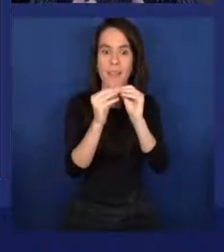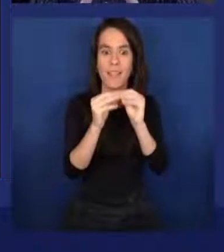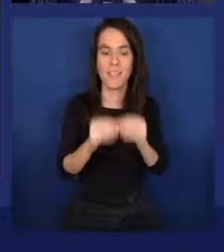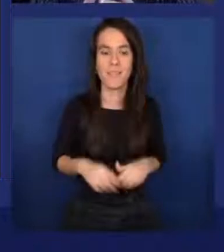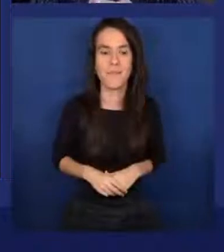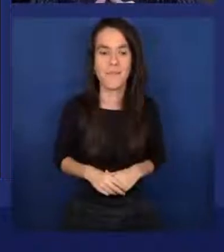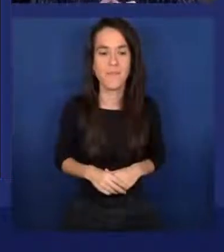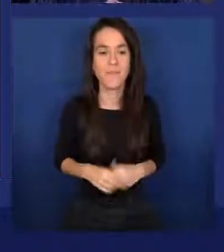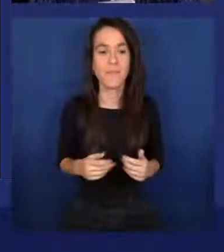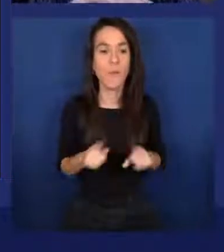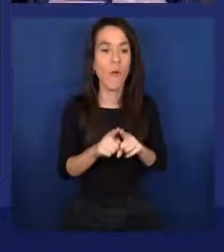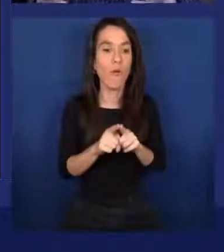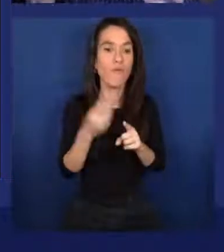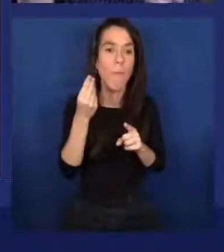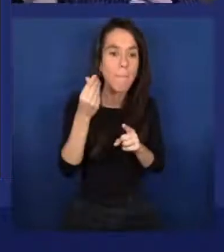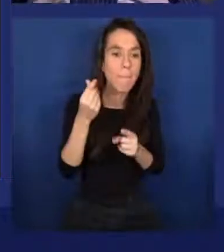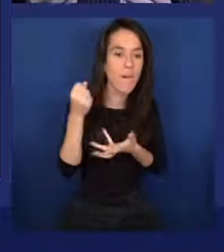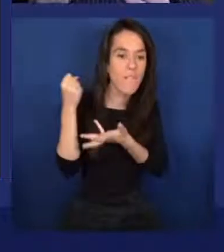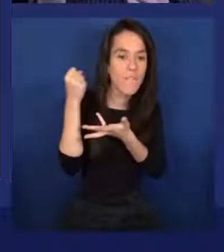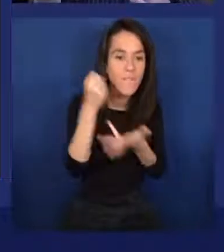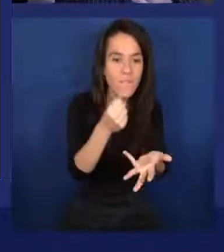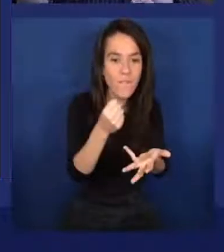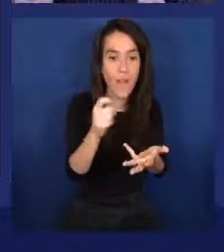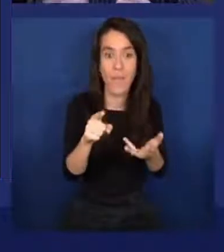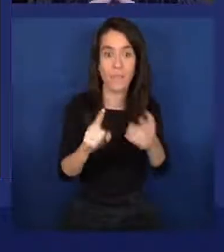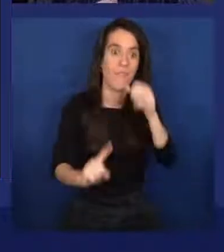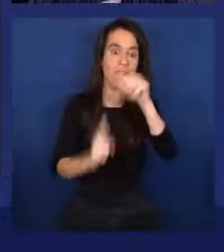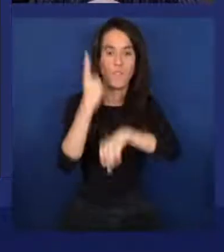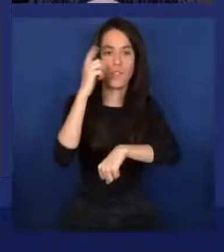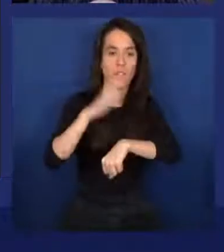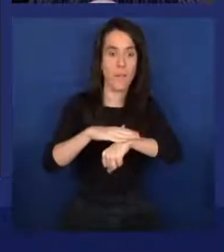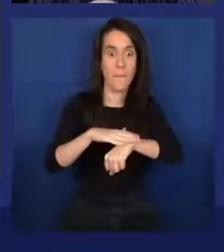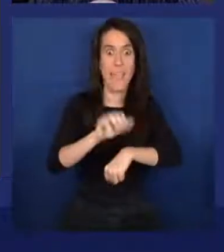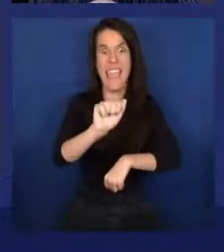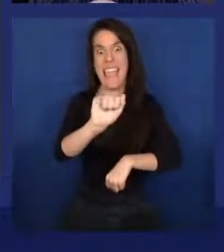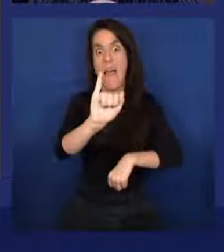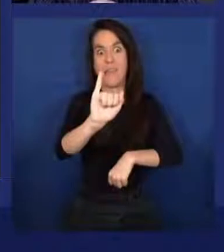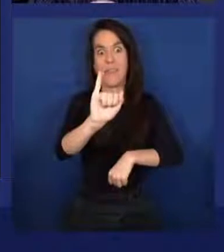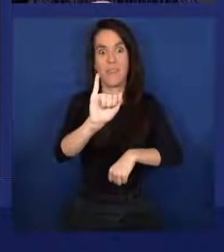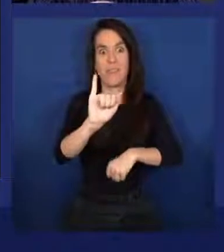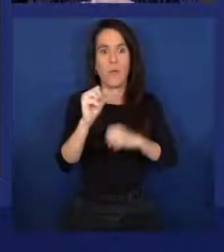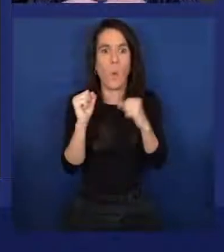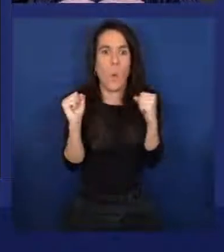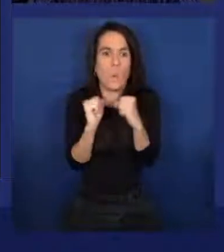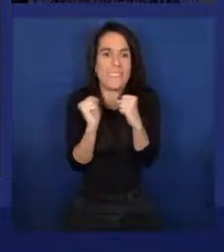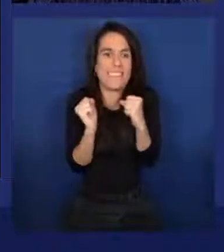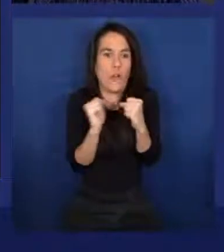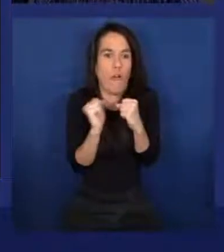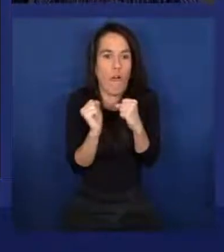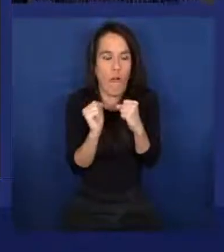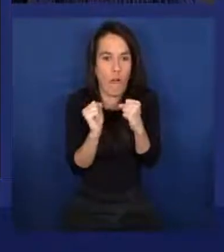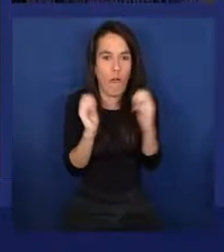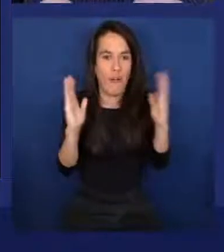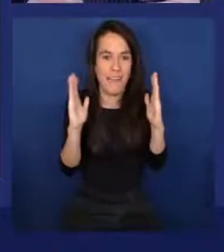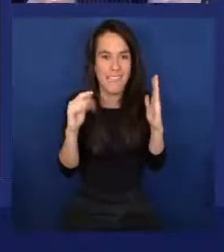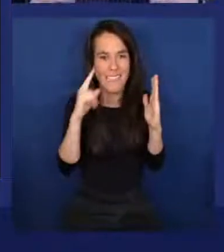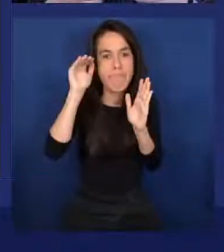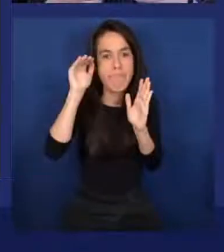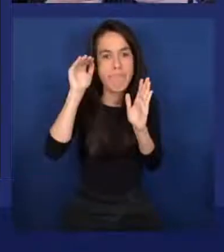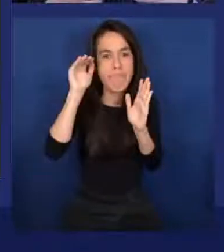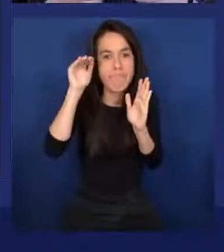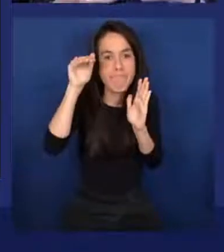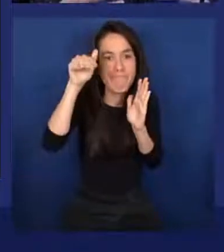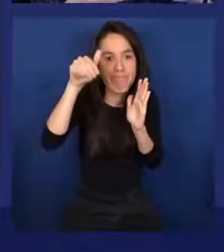and general funding dried up. And this is the first time we hear this phrase, AI winter. So the decrease in funding now didn't mean